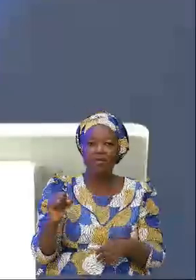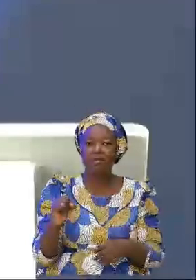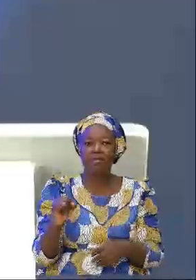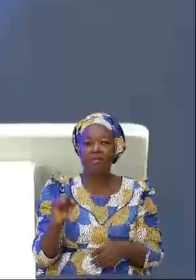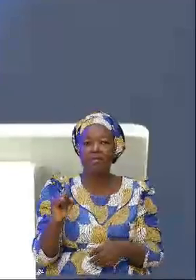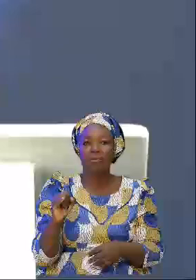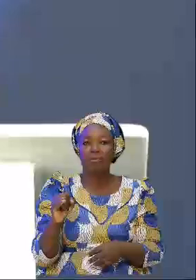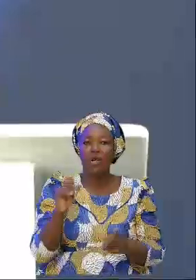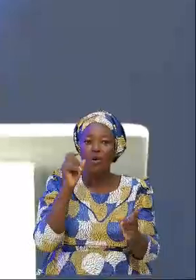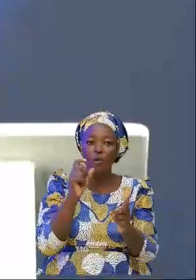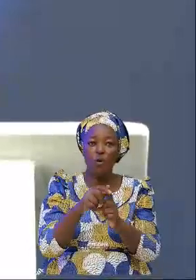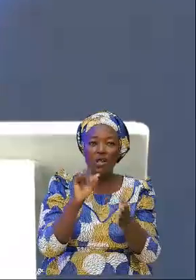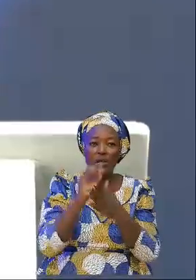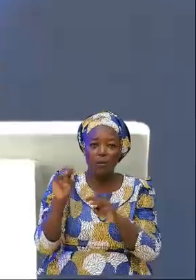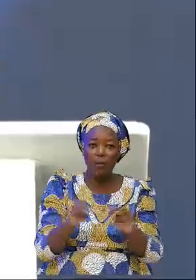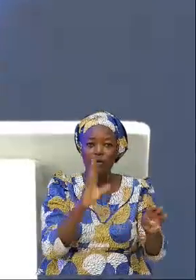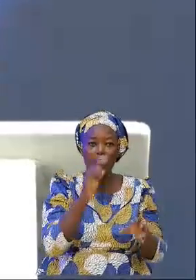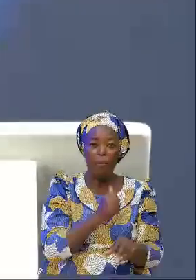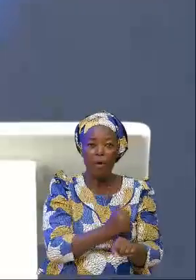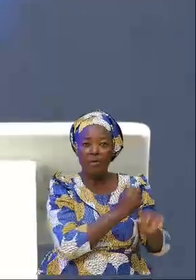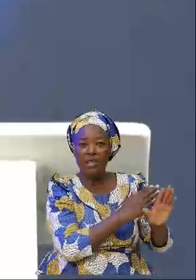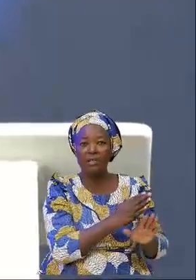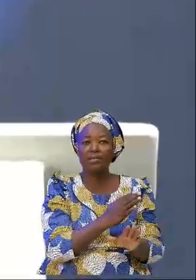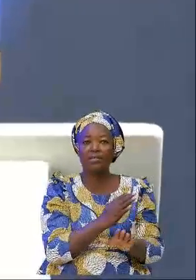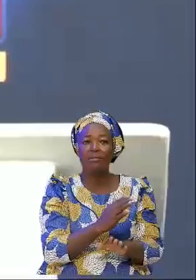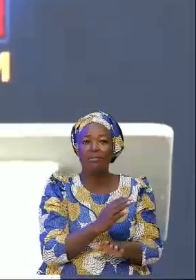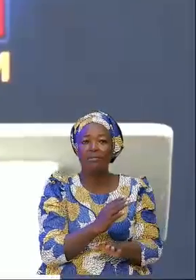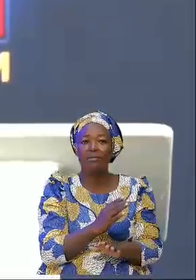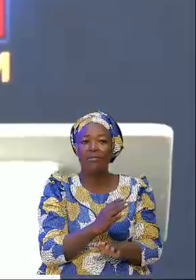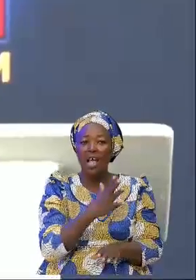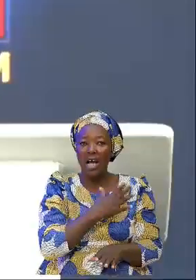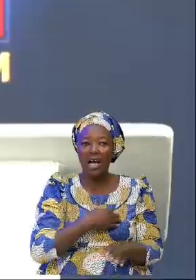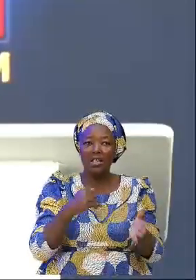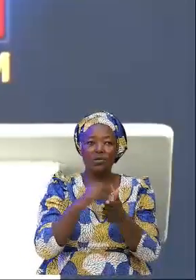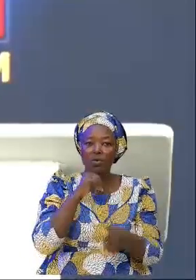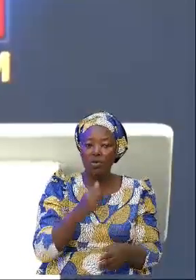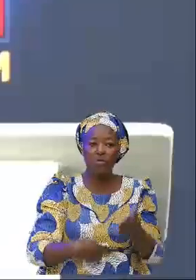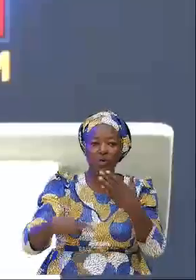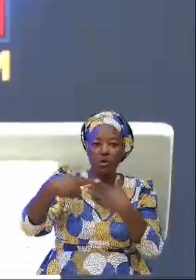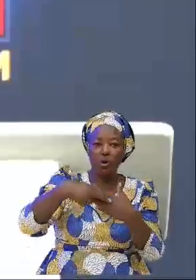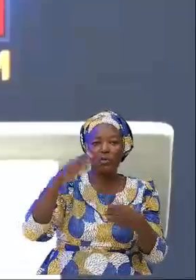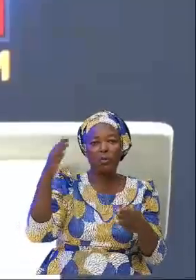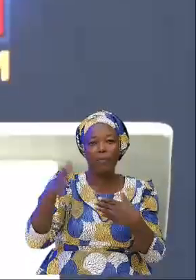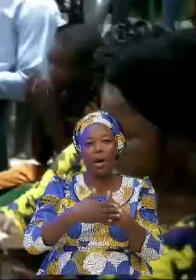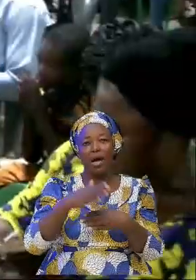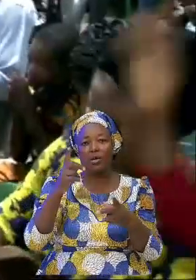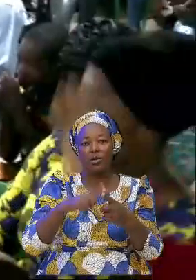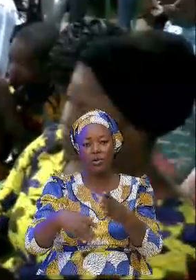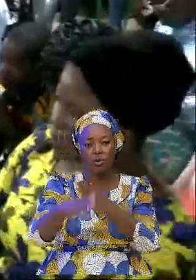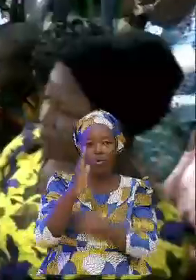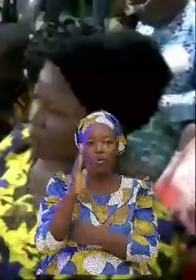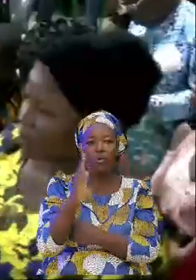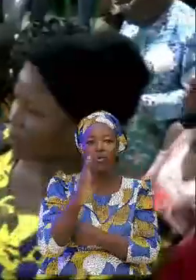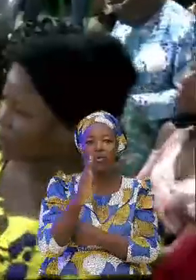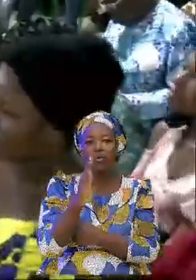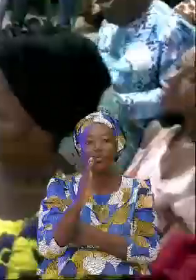of salvation. Word of healing. Word that will move your mountain. And